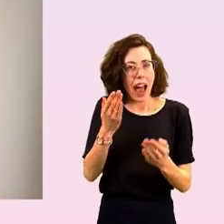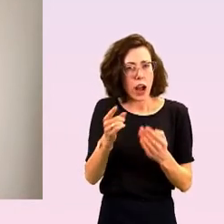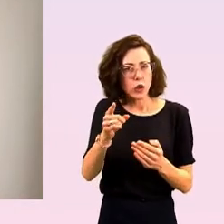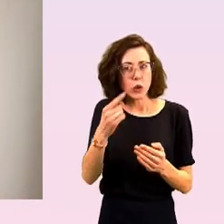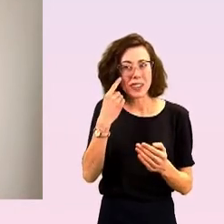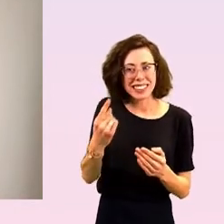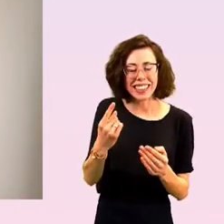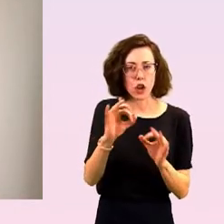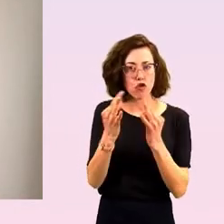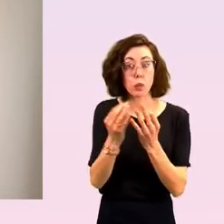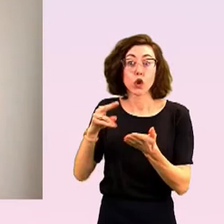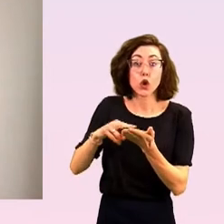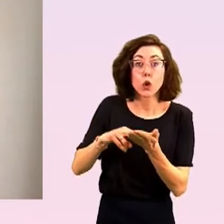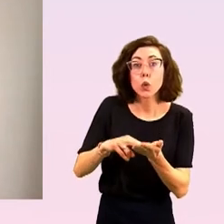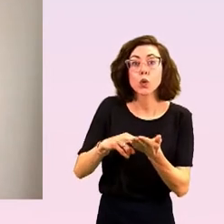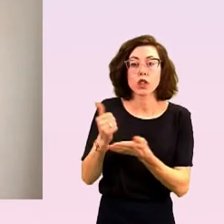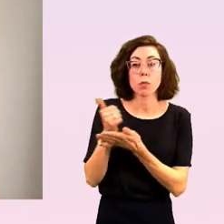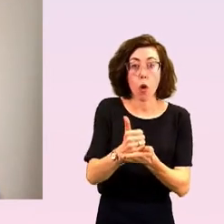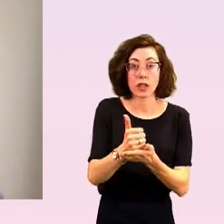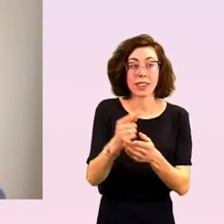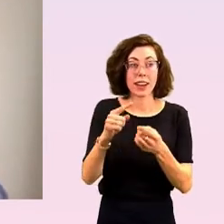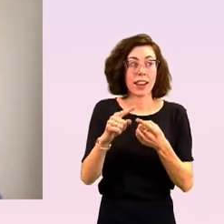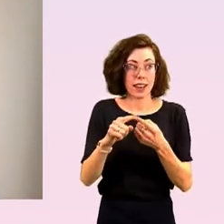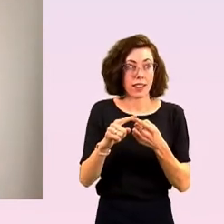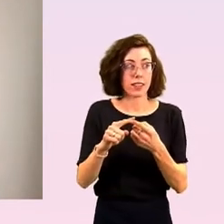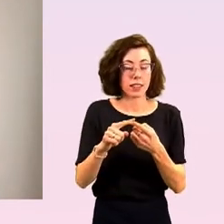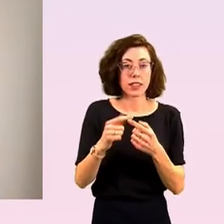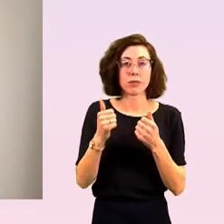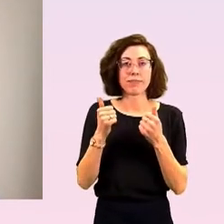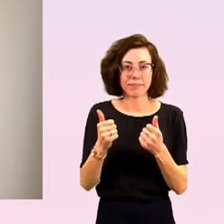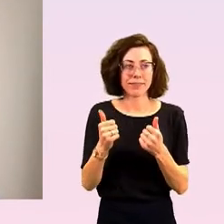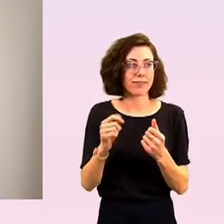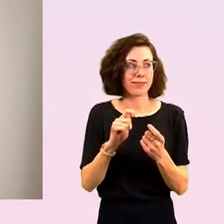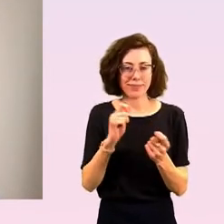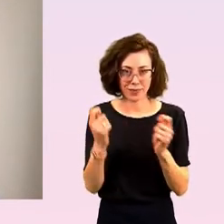use this support to then support the wider community and include those who are less privileged?